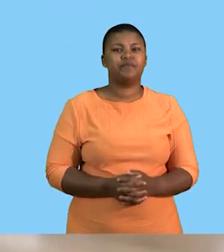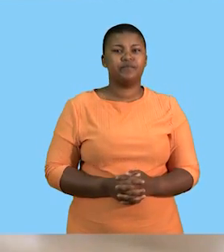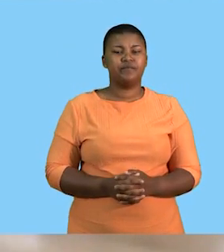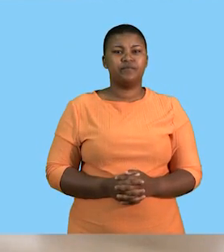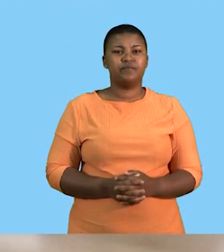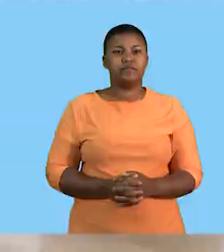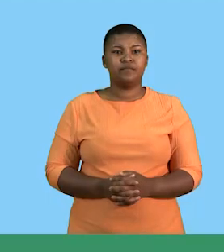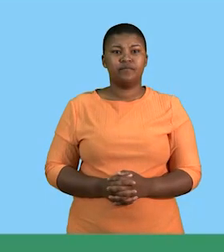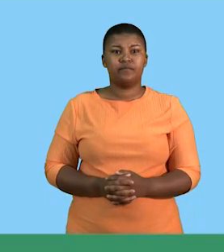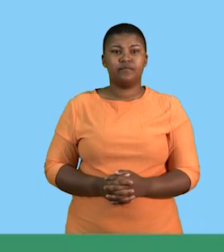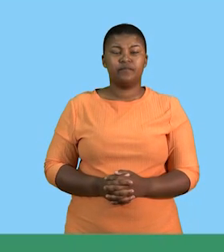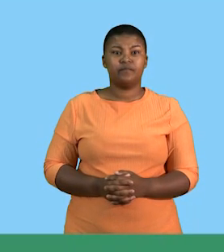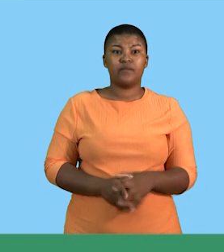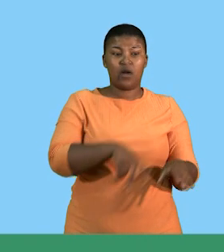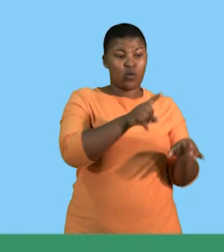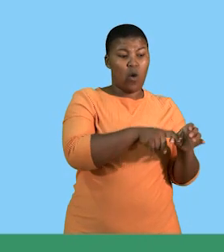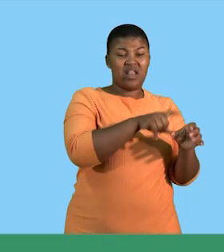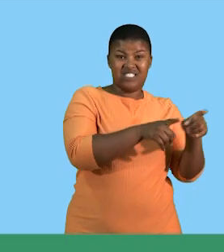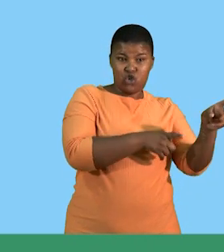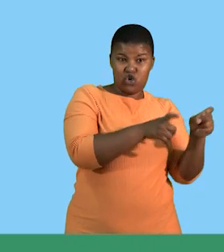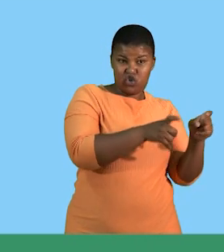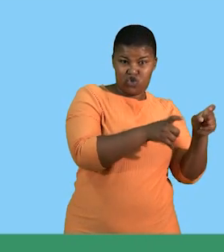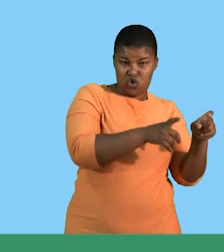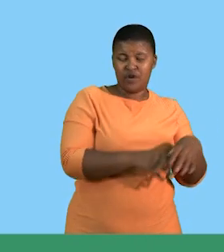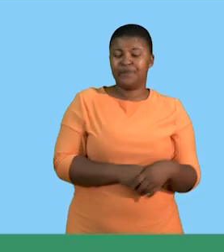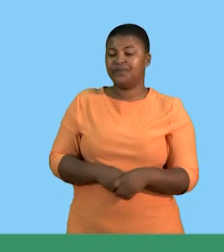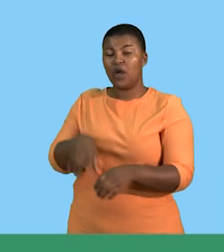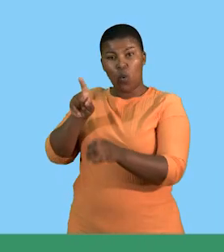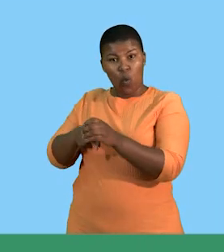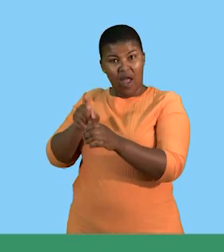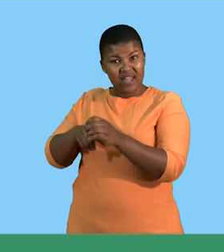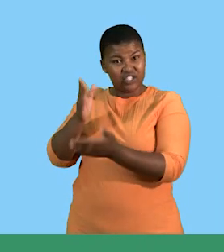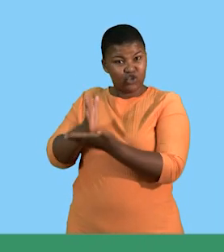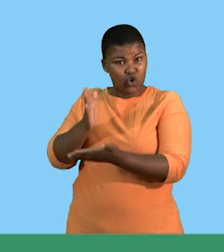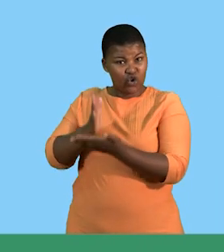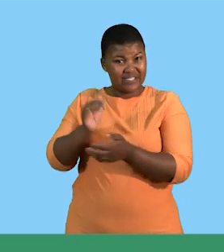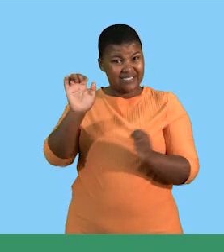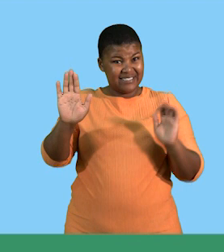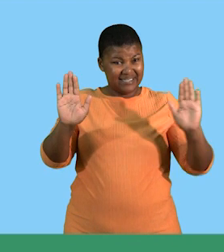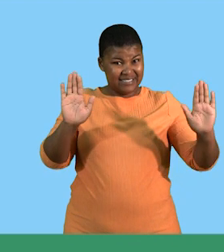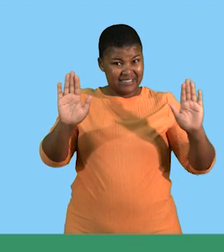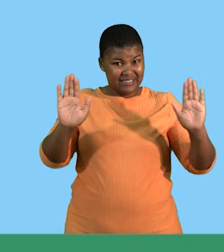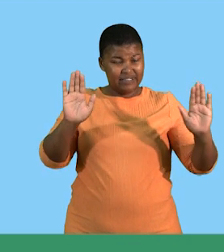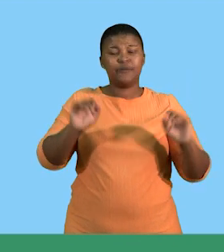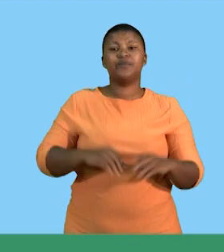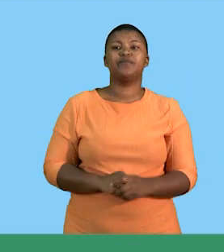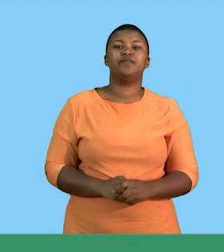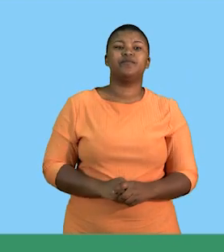just get my slide here, between quality control and quality assurance. Now